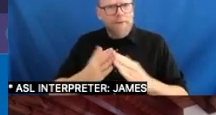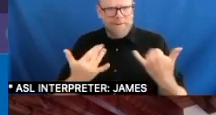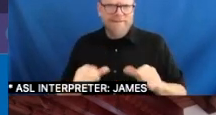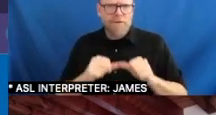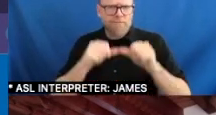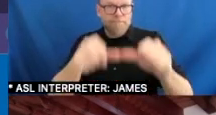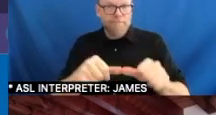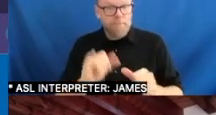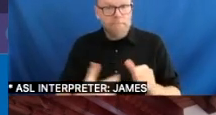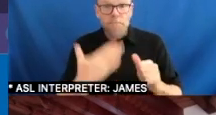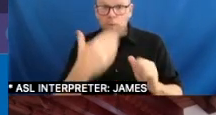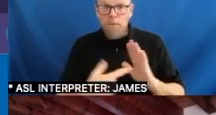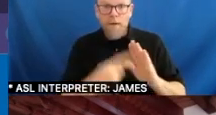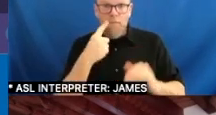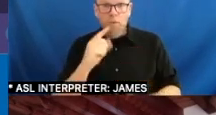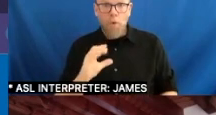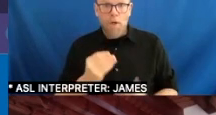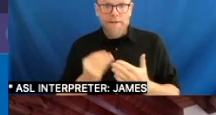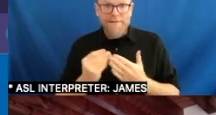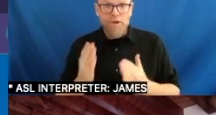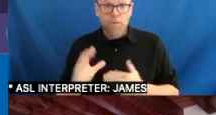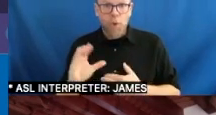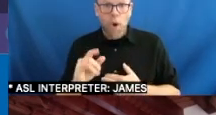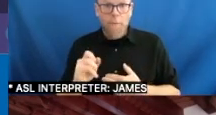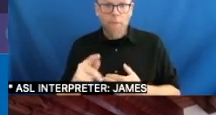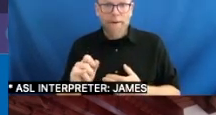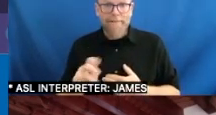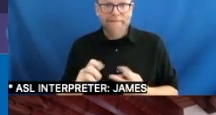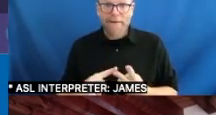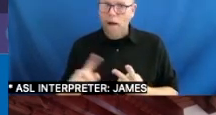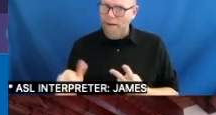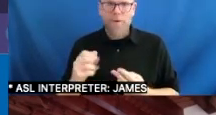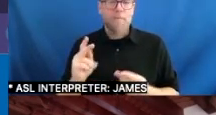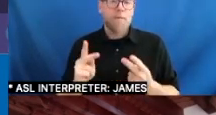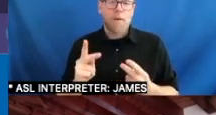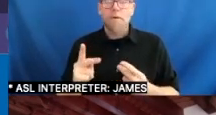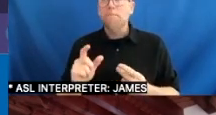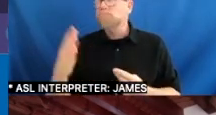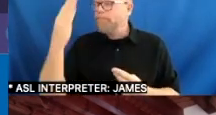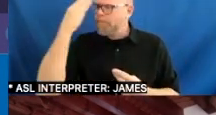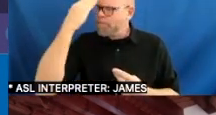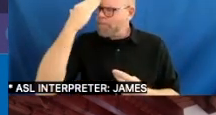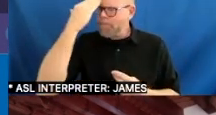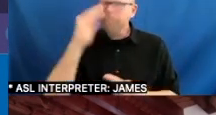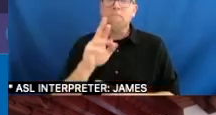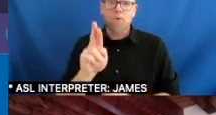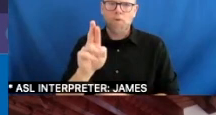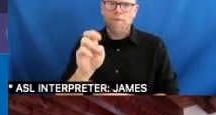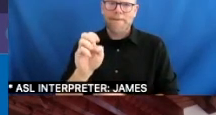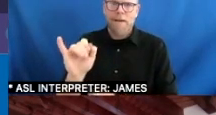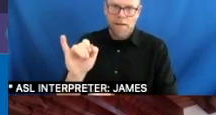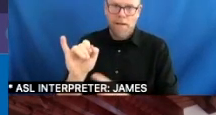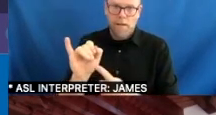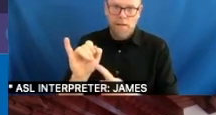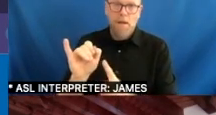of a consumer cooperative. Another that people are probably very familiar with is the REI cooperative. And I'll be